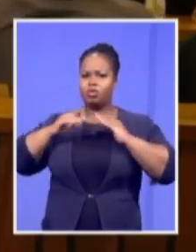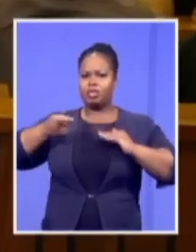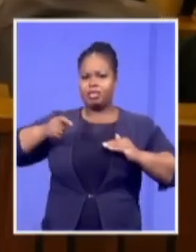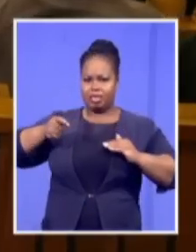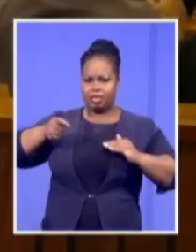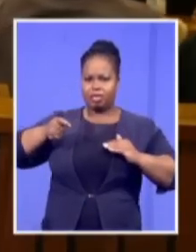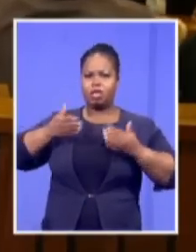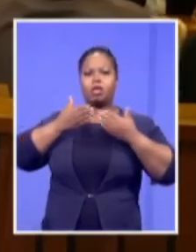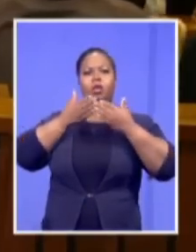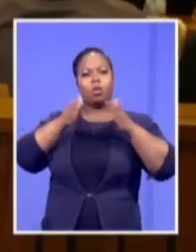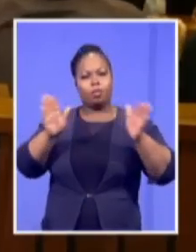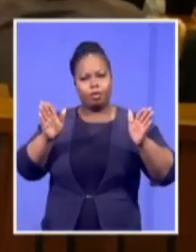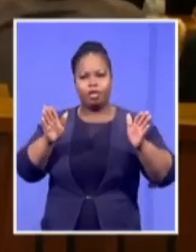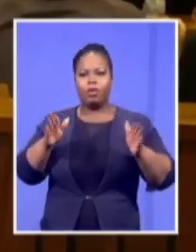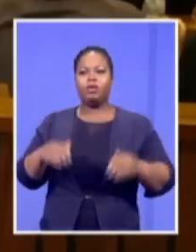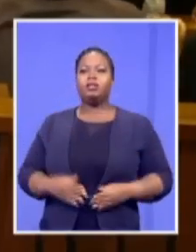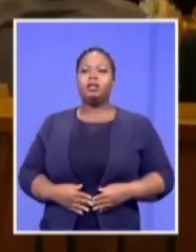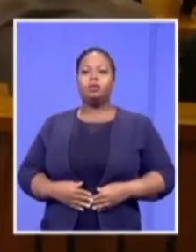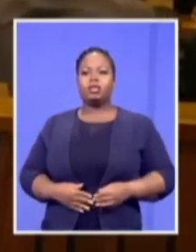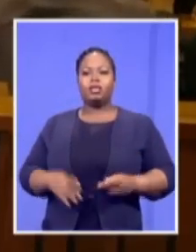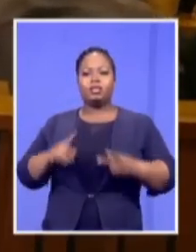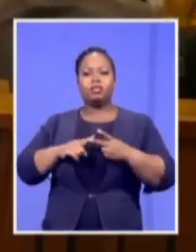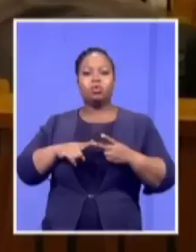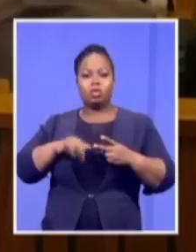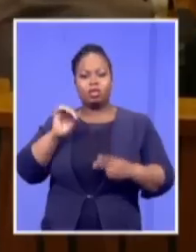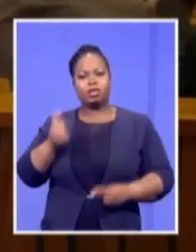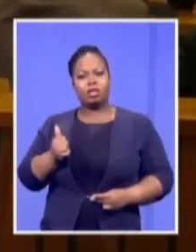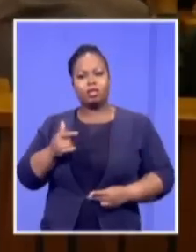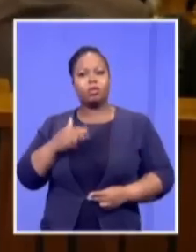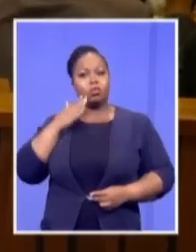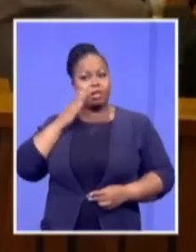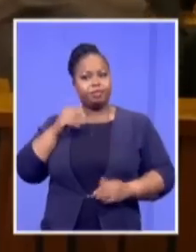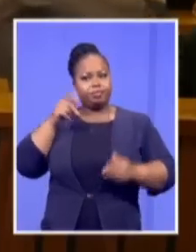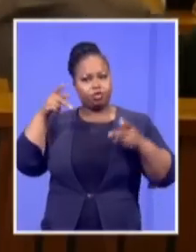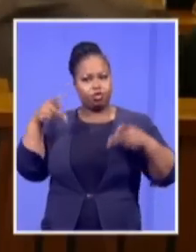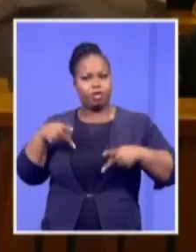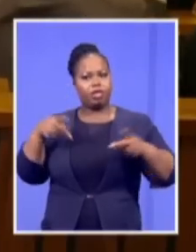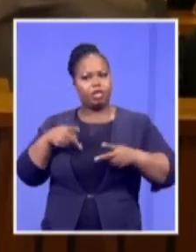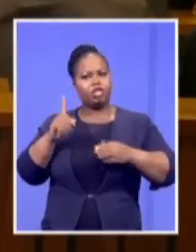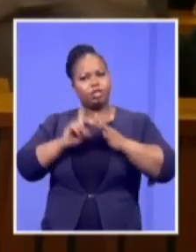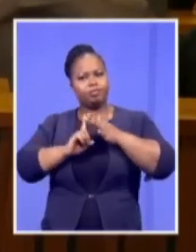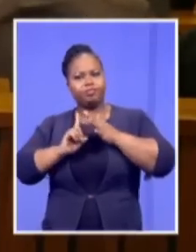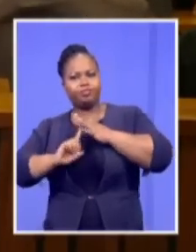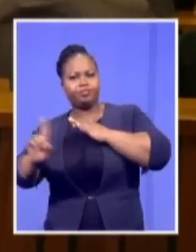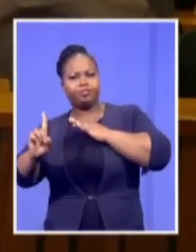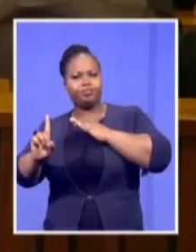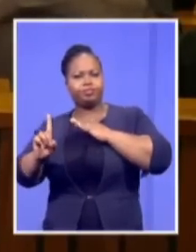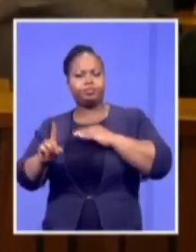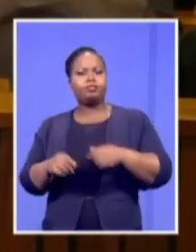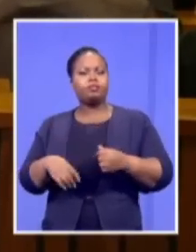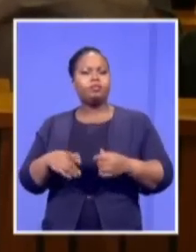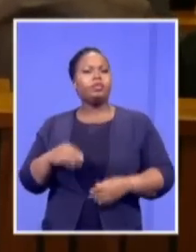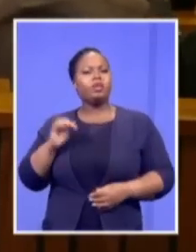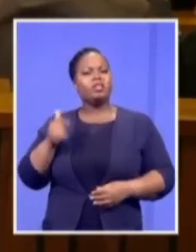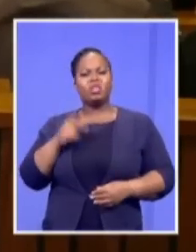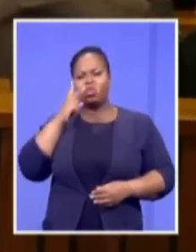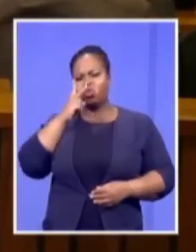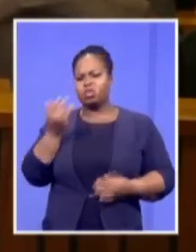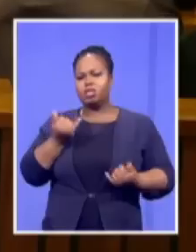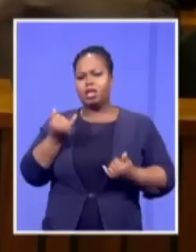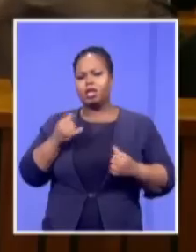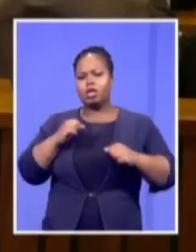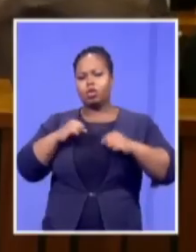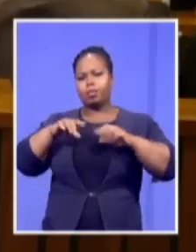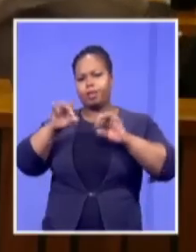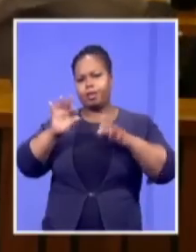the house for them. That briefly gone in through the kitchen door, and he says it somewhat looks like an open plan.